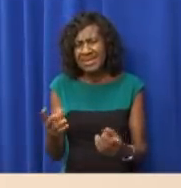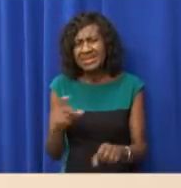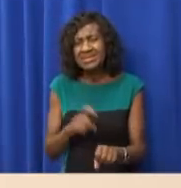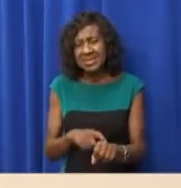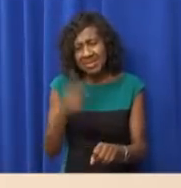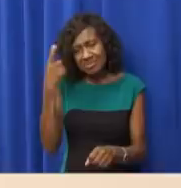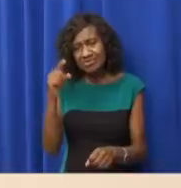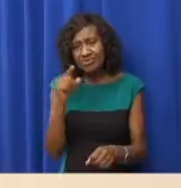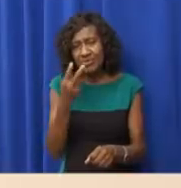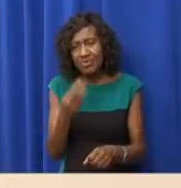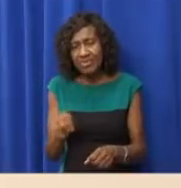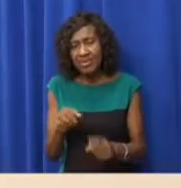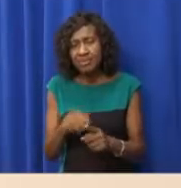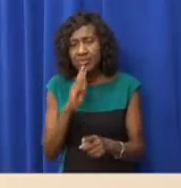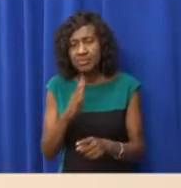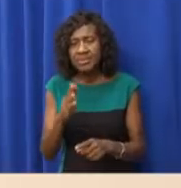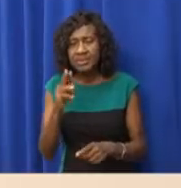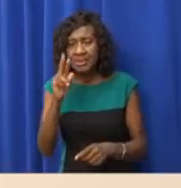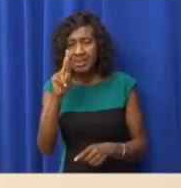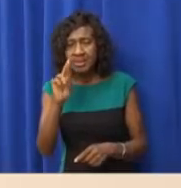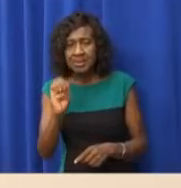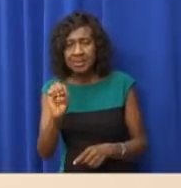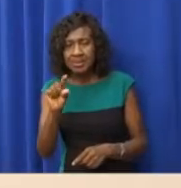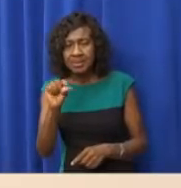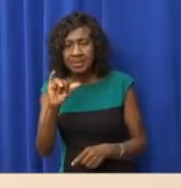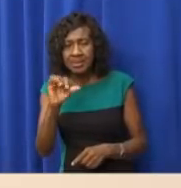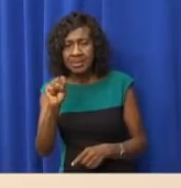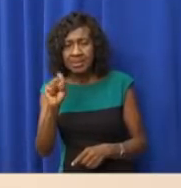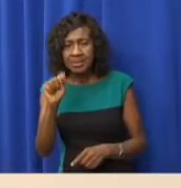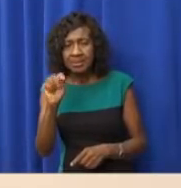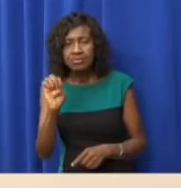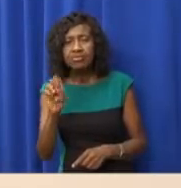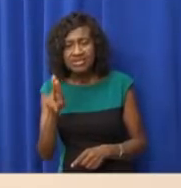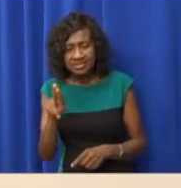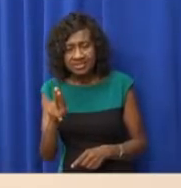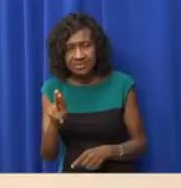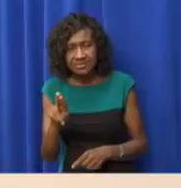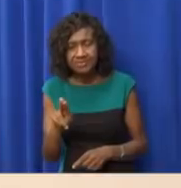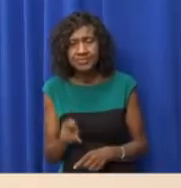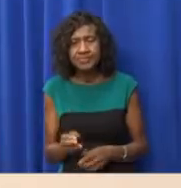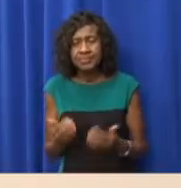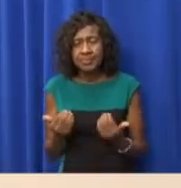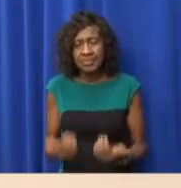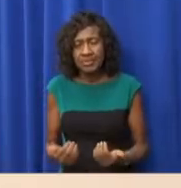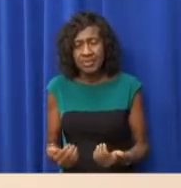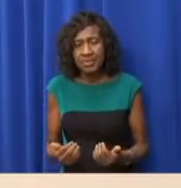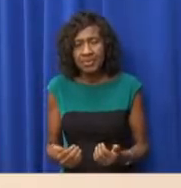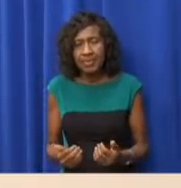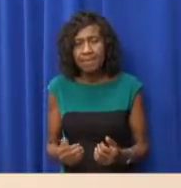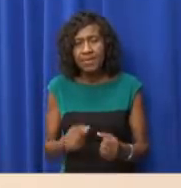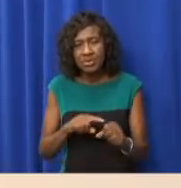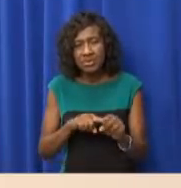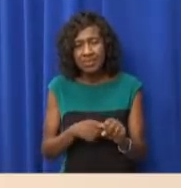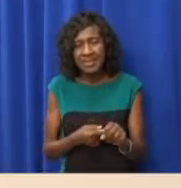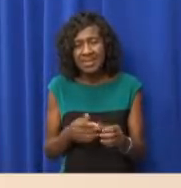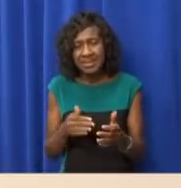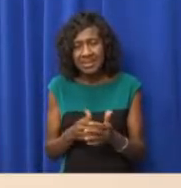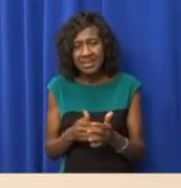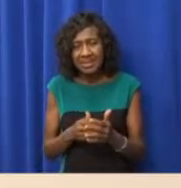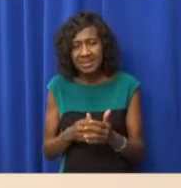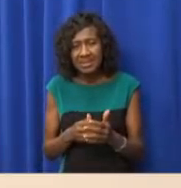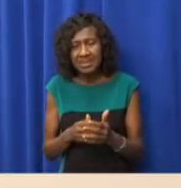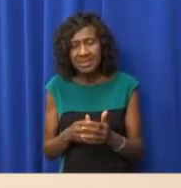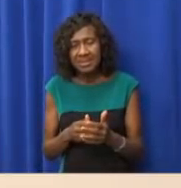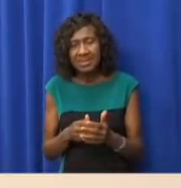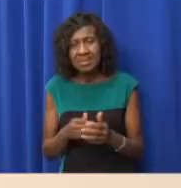We are getting the boards back up and going. I hear your concerns about the Cayman status